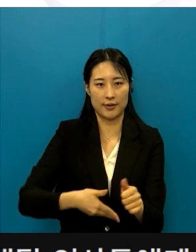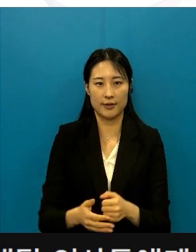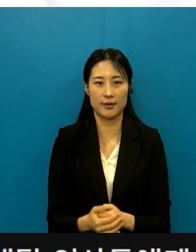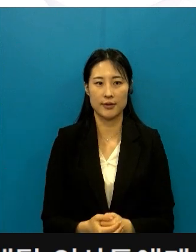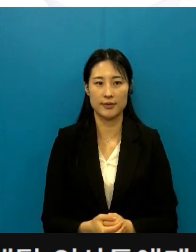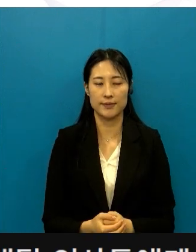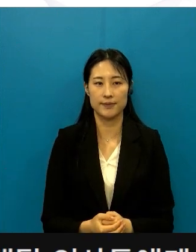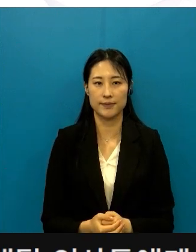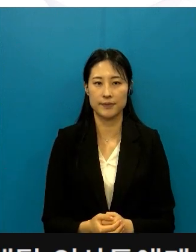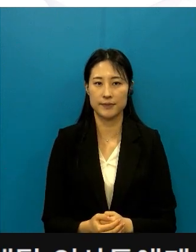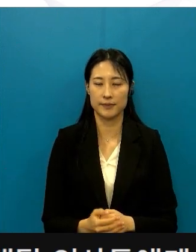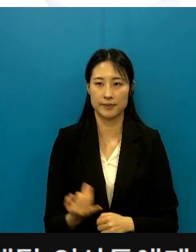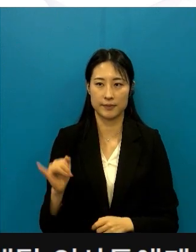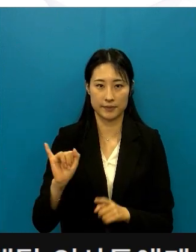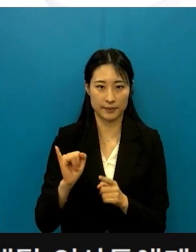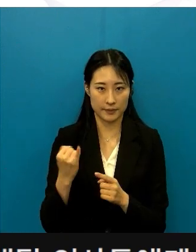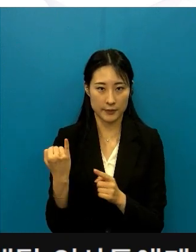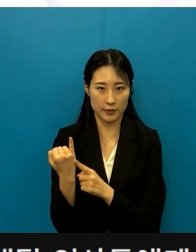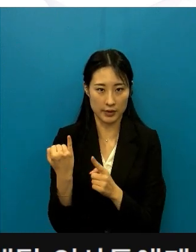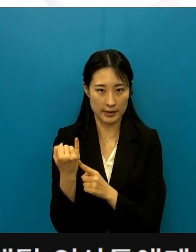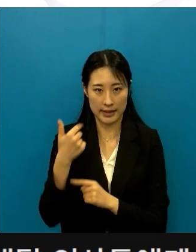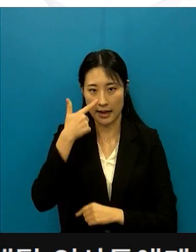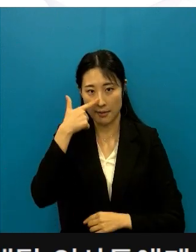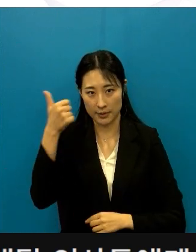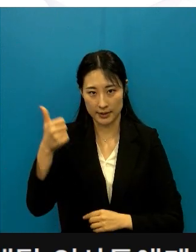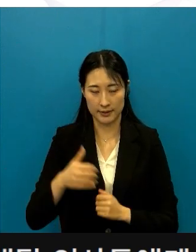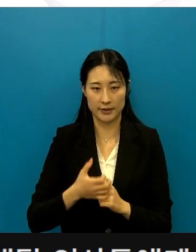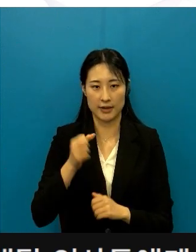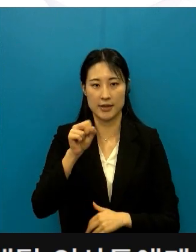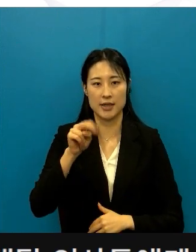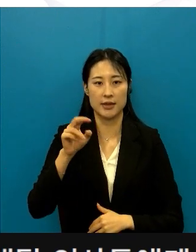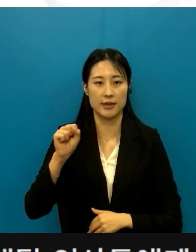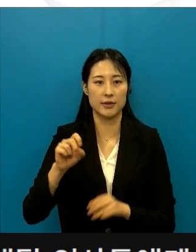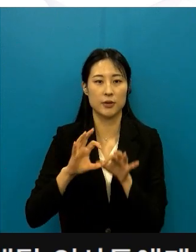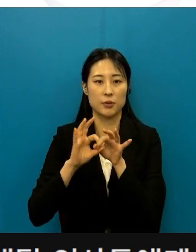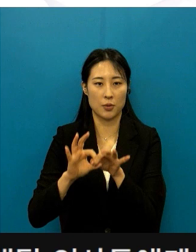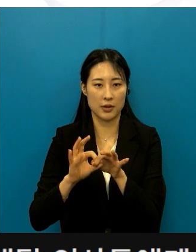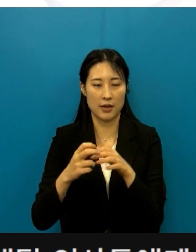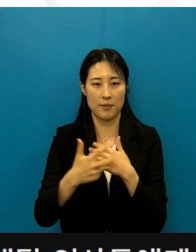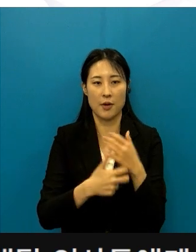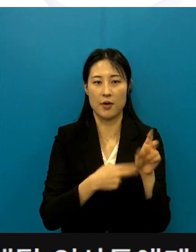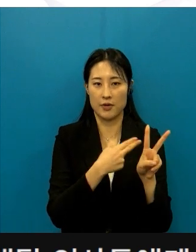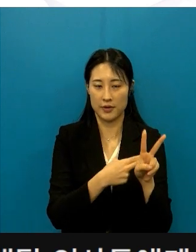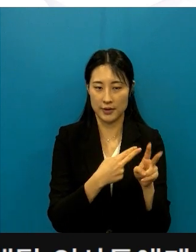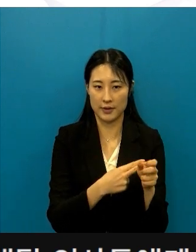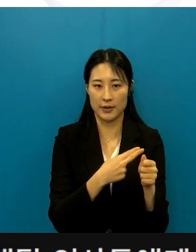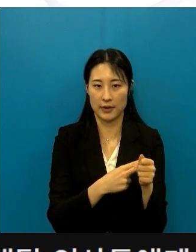was communicating with the physicians on social media.